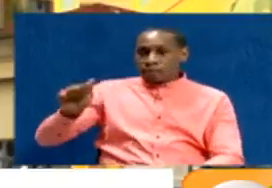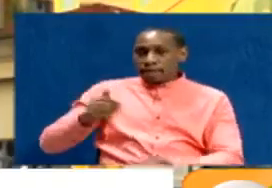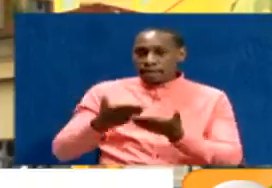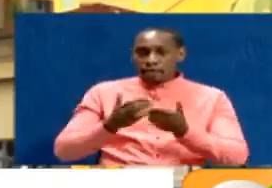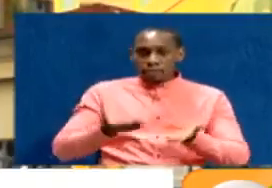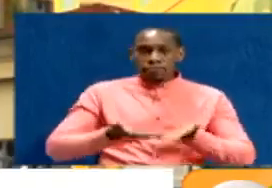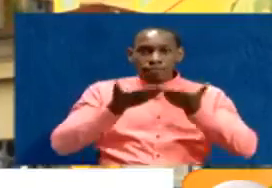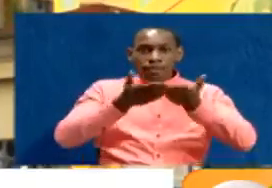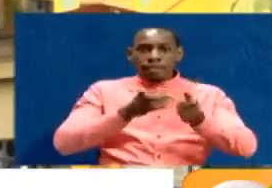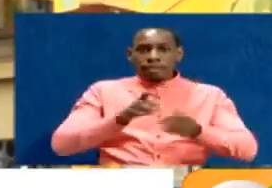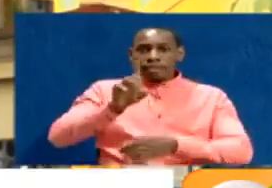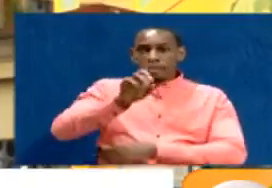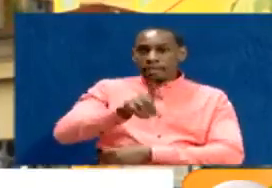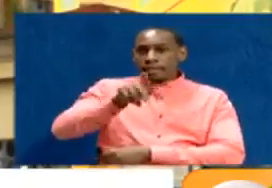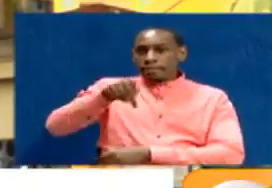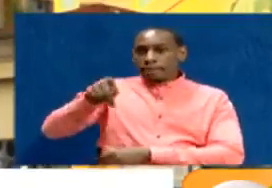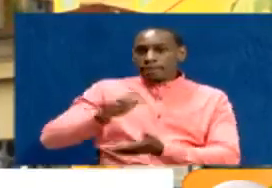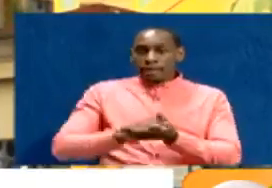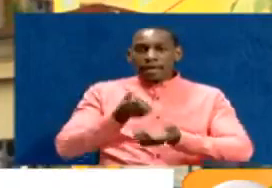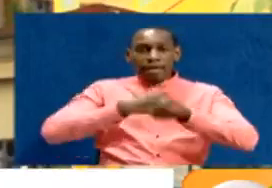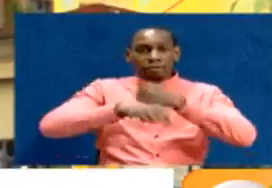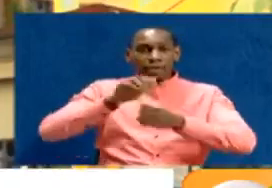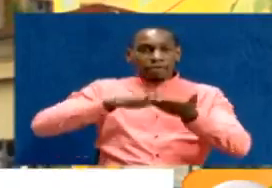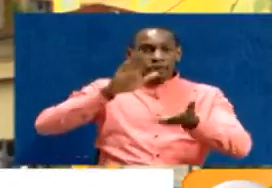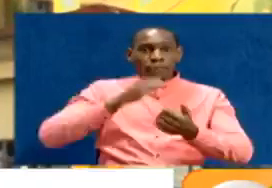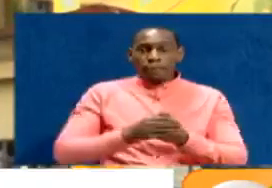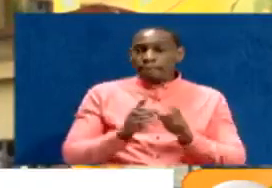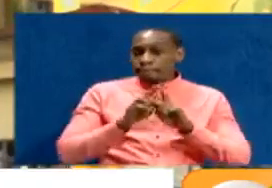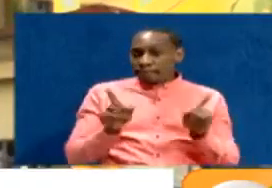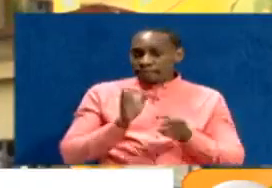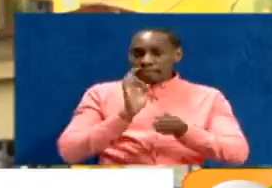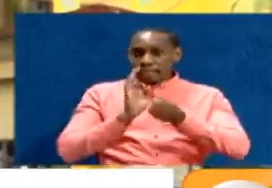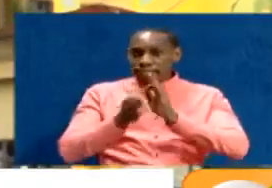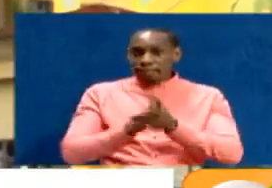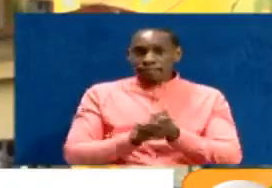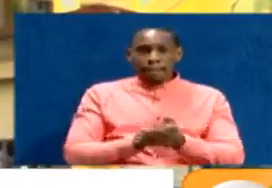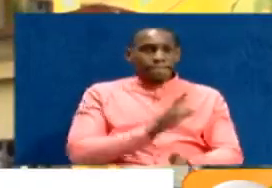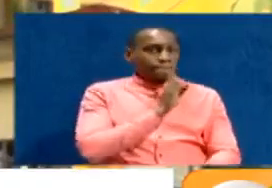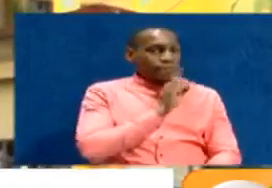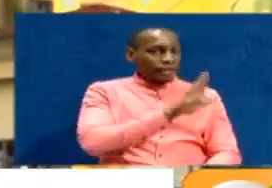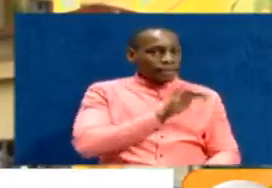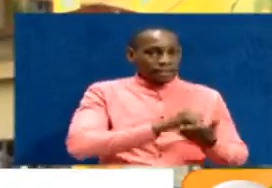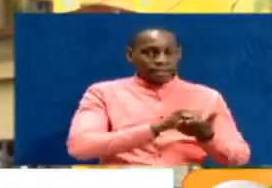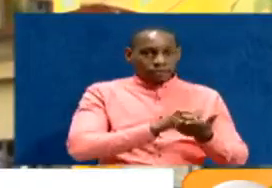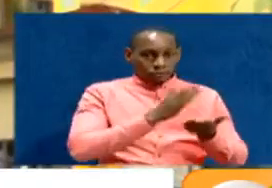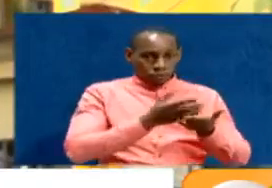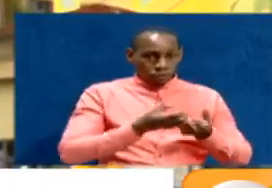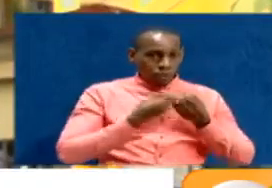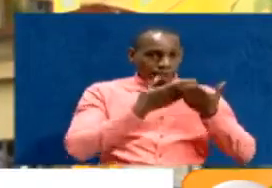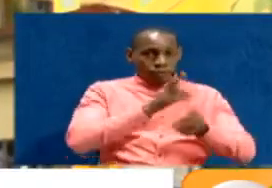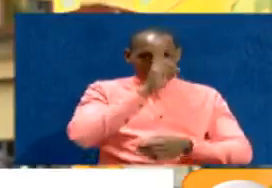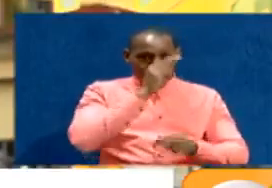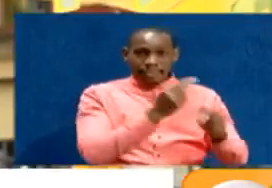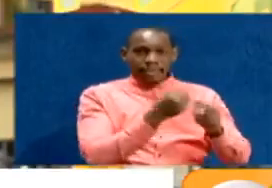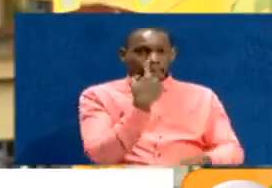now been forwarded to the Director of Public Prosecutions for necessary action. But whether or not the blue code of silence will be broken to identify